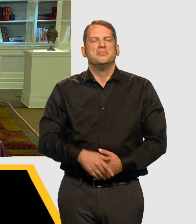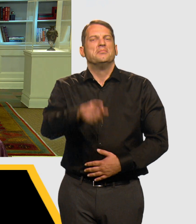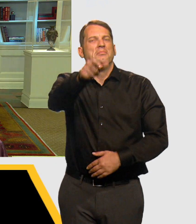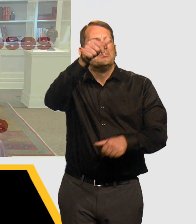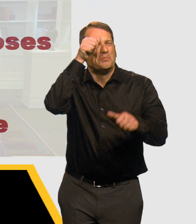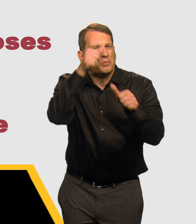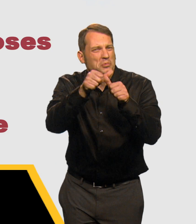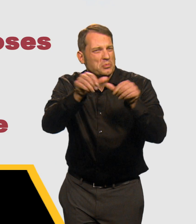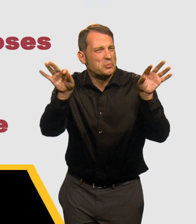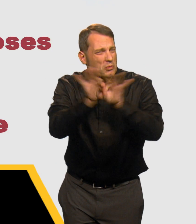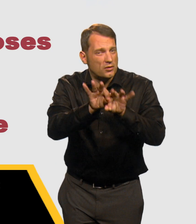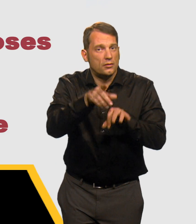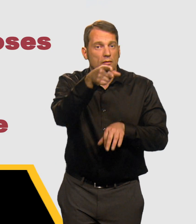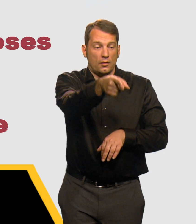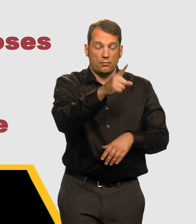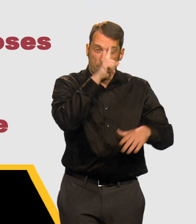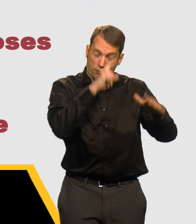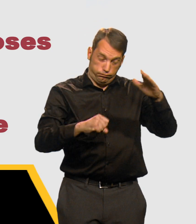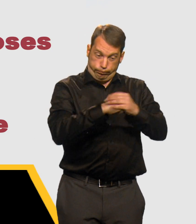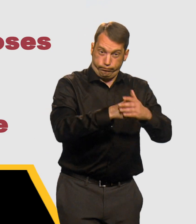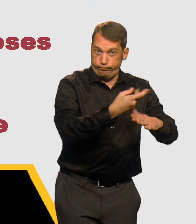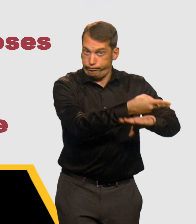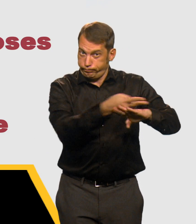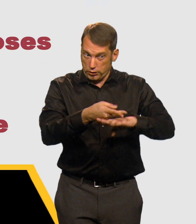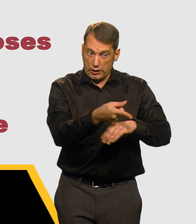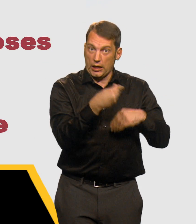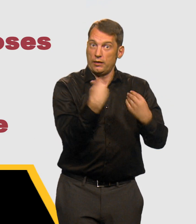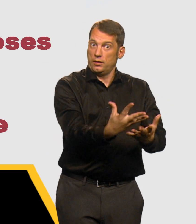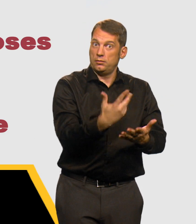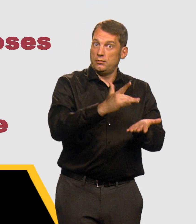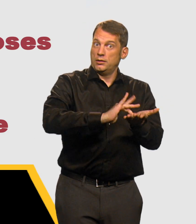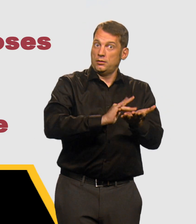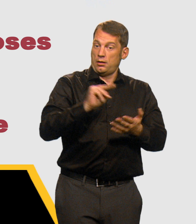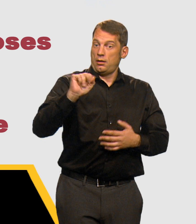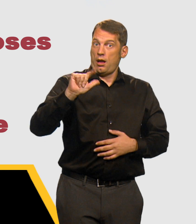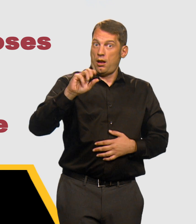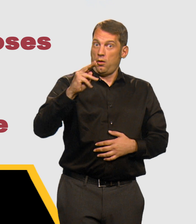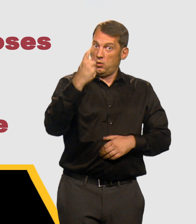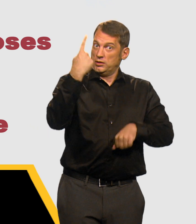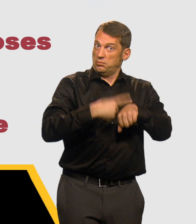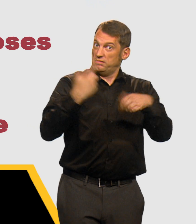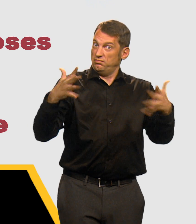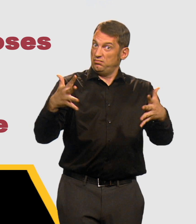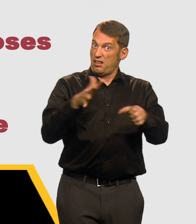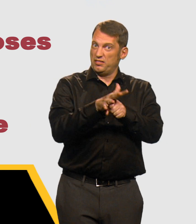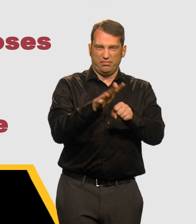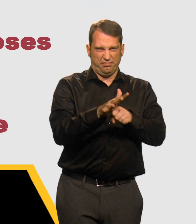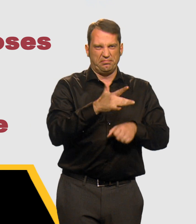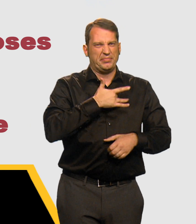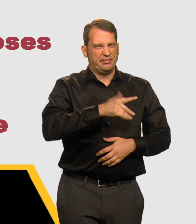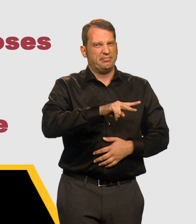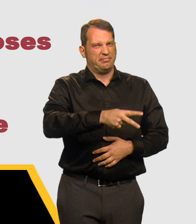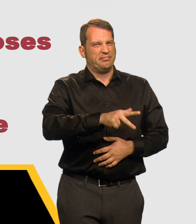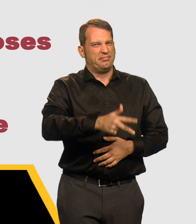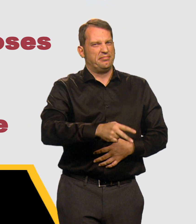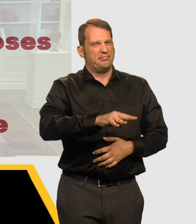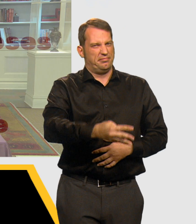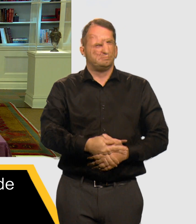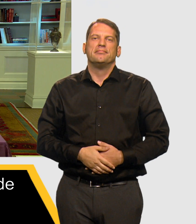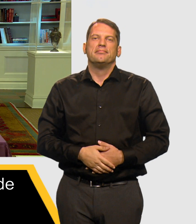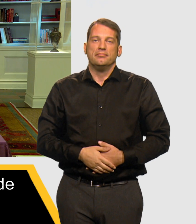Narcan. Please remember that it will often take multiple doses of naloxone to reverse an opioid